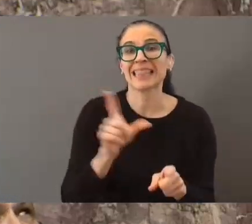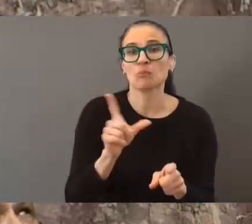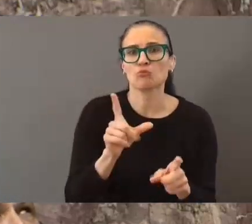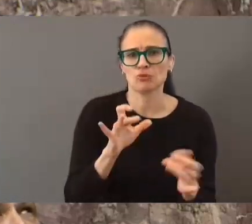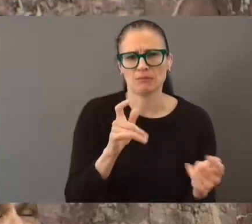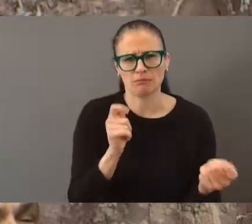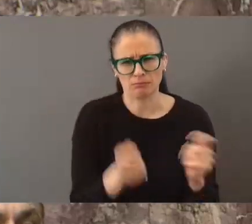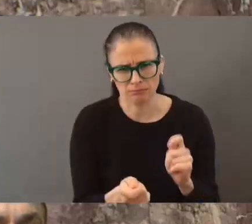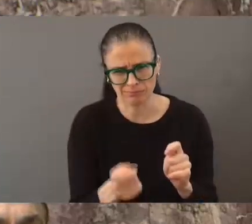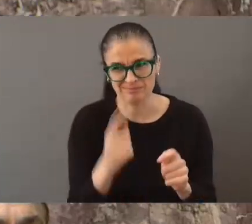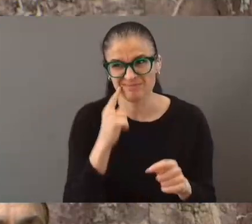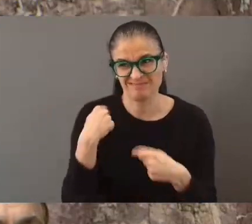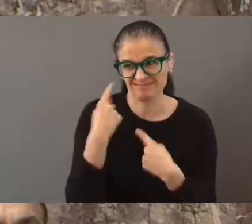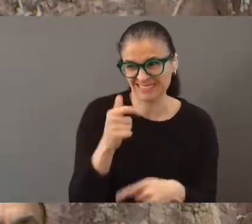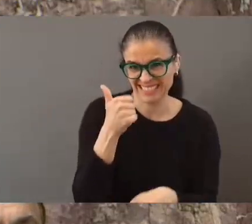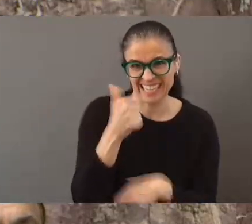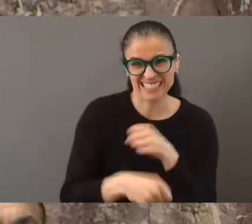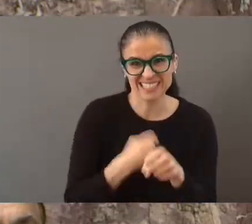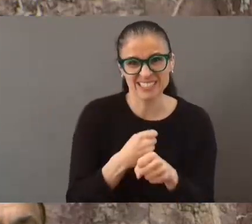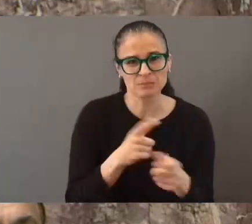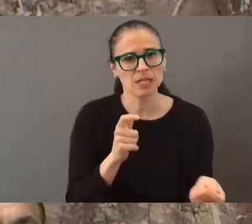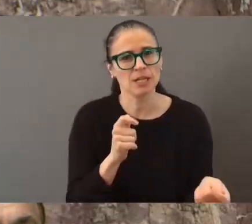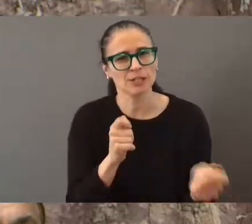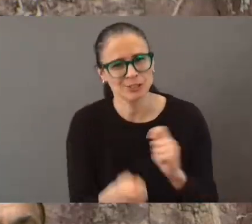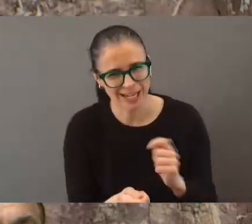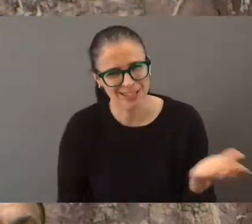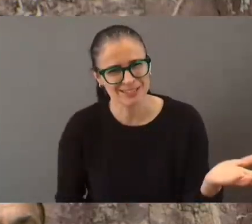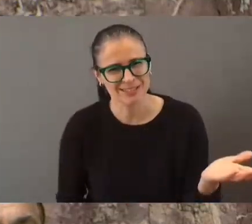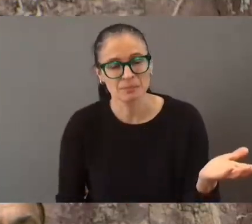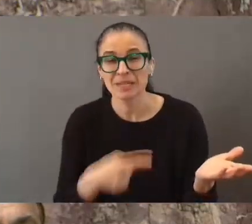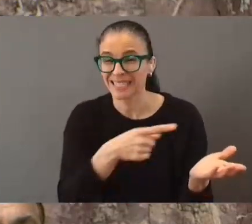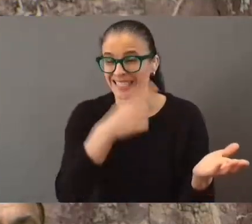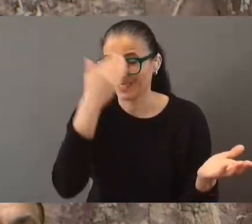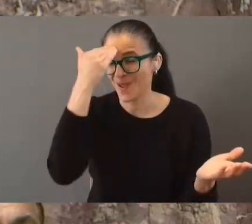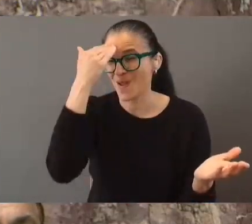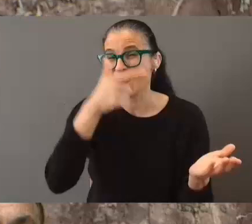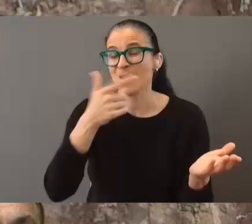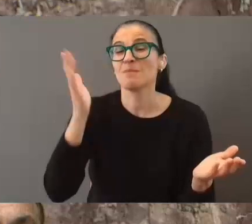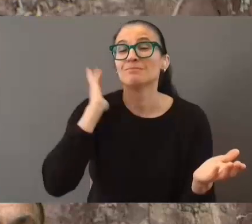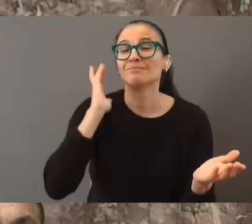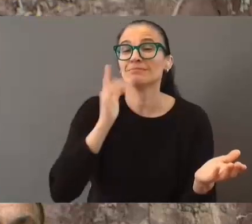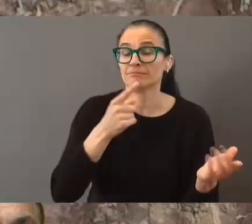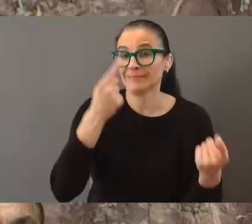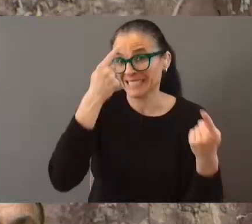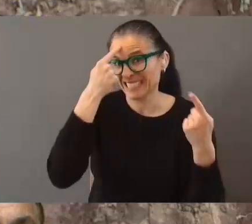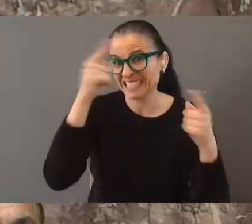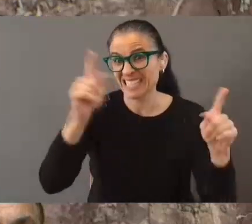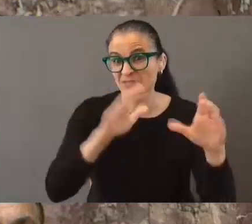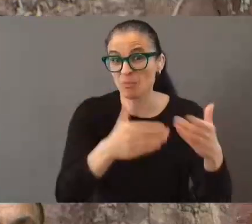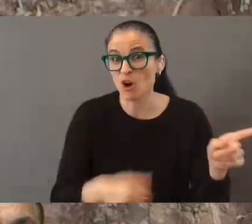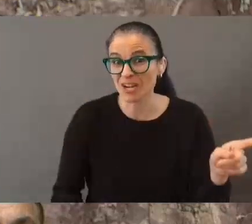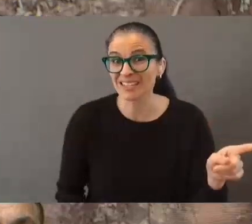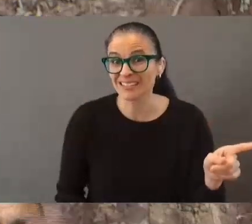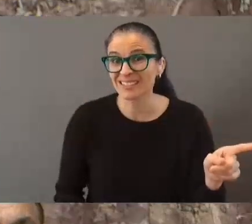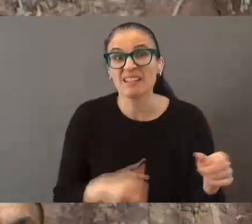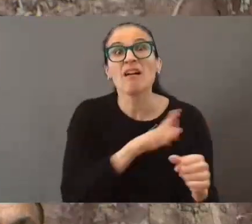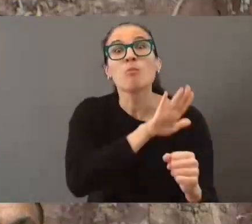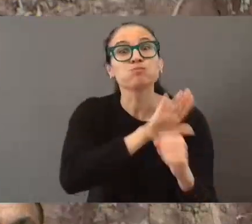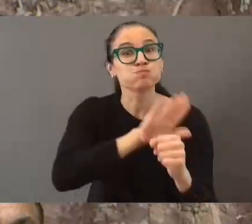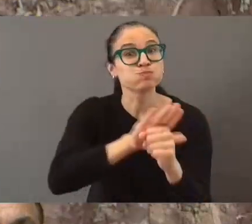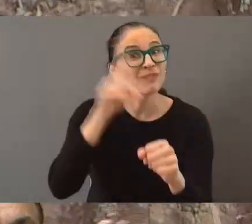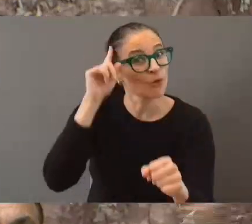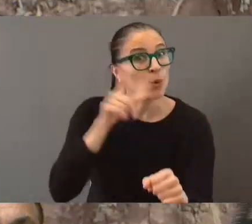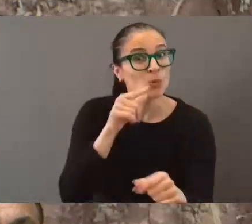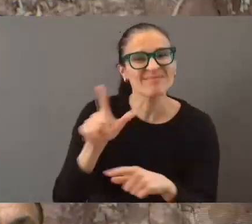was in campaigning on LNG, Honourable Speaker. They're very successful in campaigning on LNG. They didn't deliver any